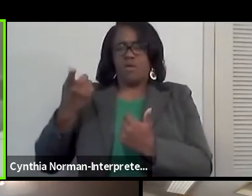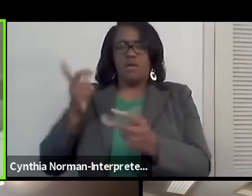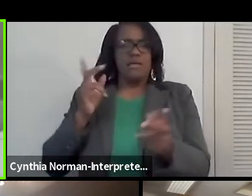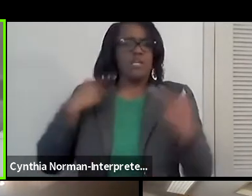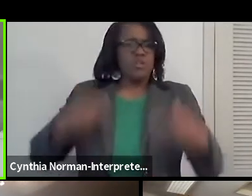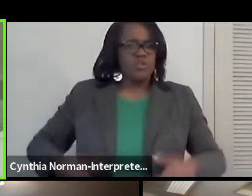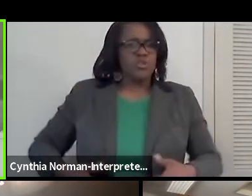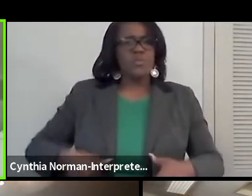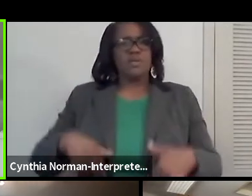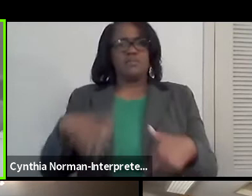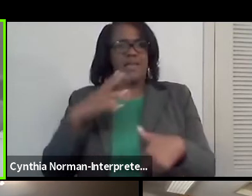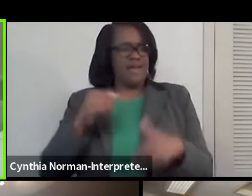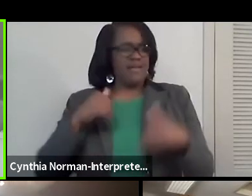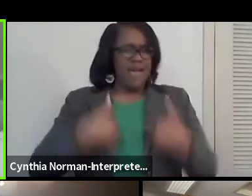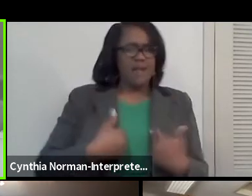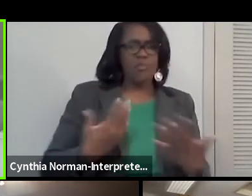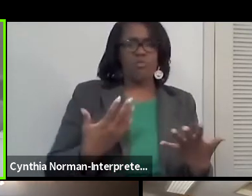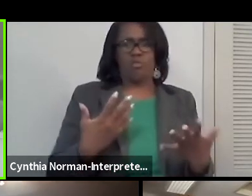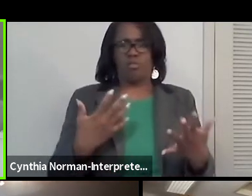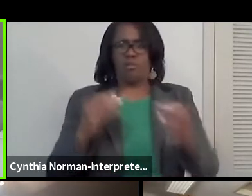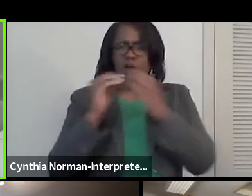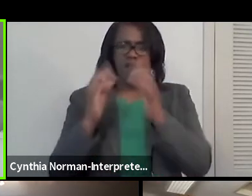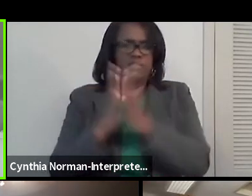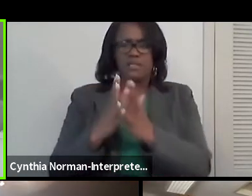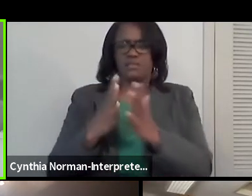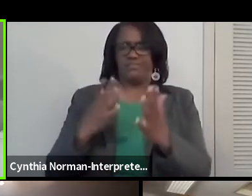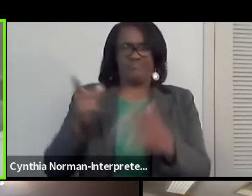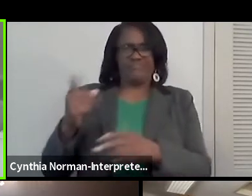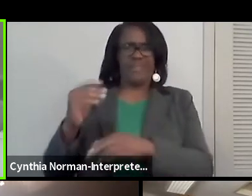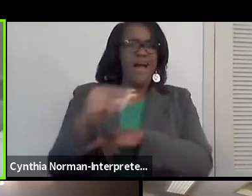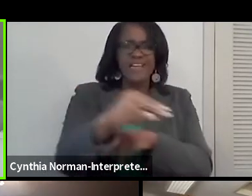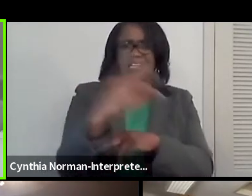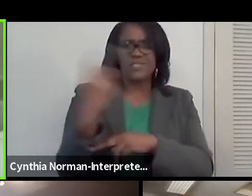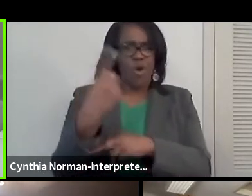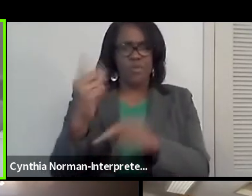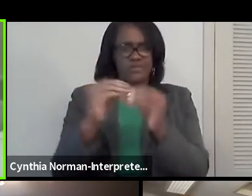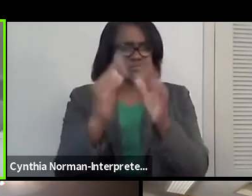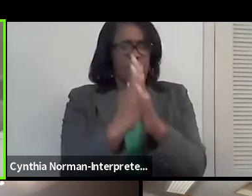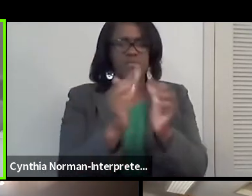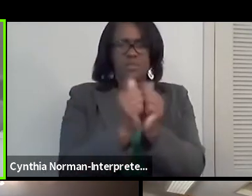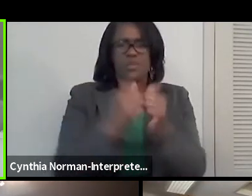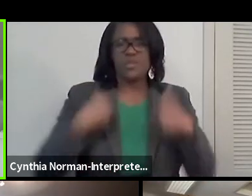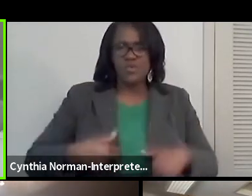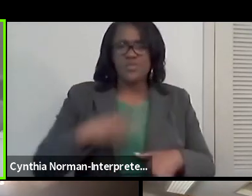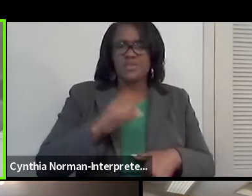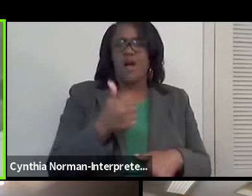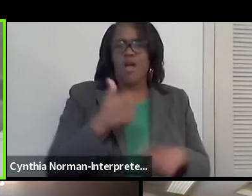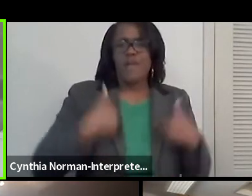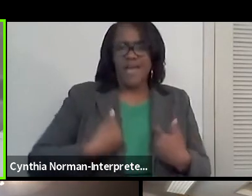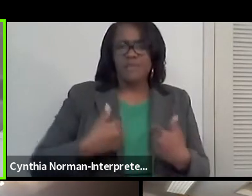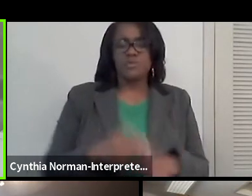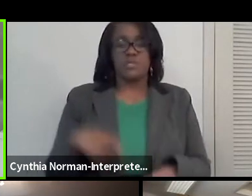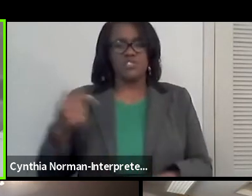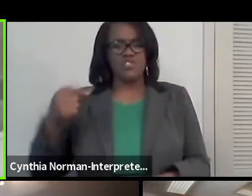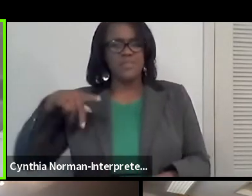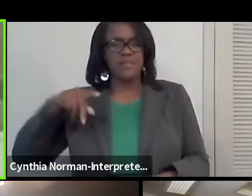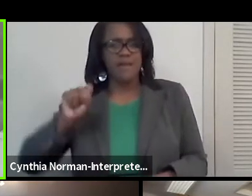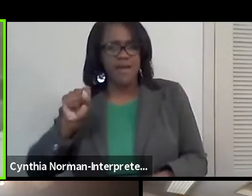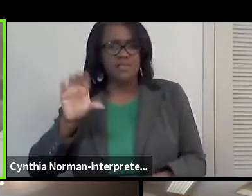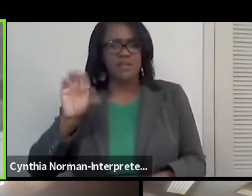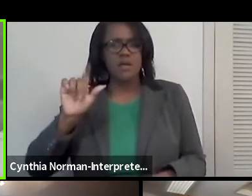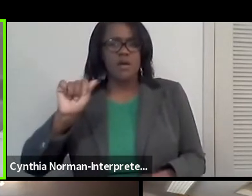wildlife conflict, so human carnivore conflict. And also not just looking at it from, you know, the GPS collar angle and the more ecological